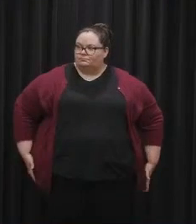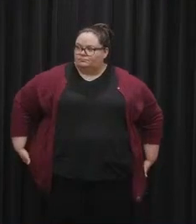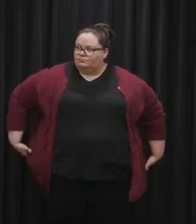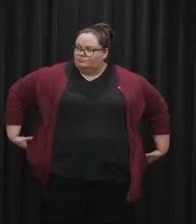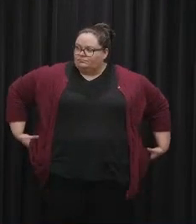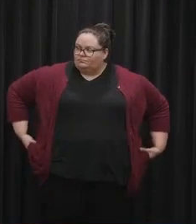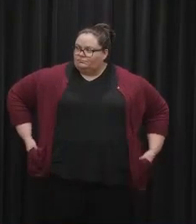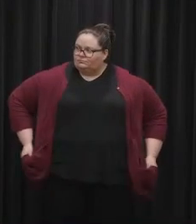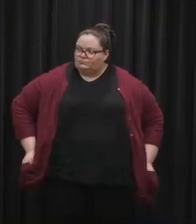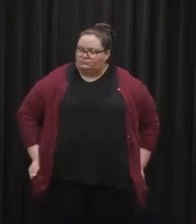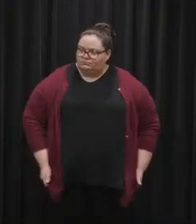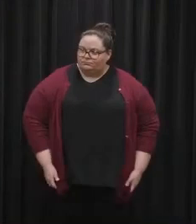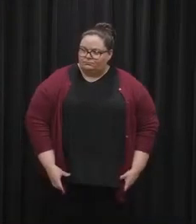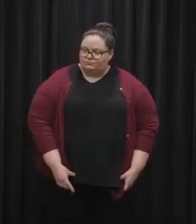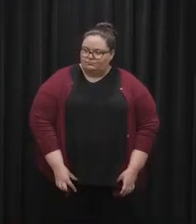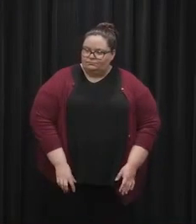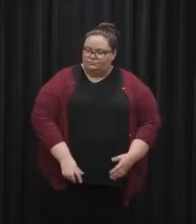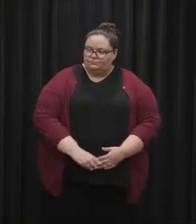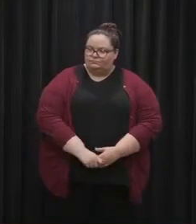Yes, I'm here. Hi.